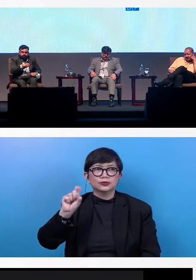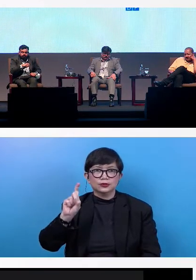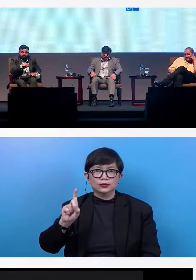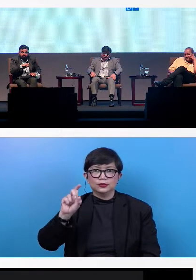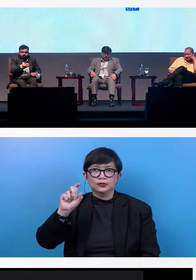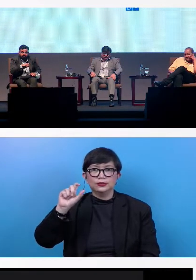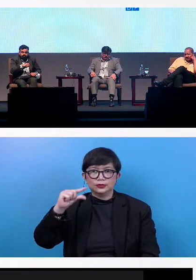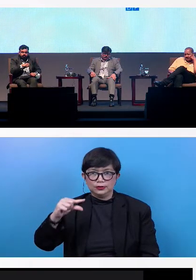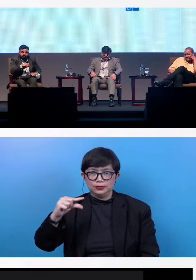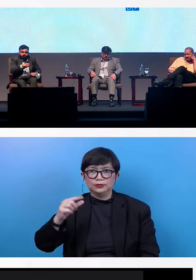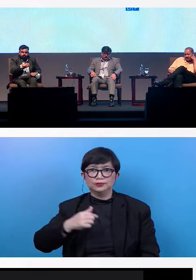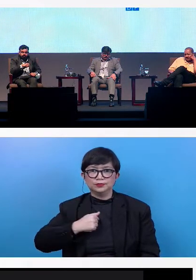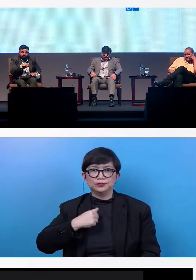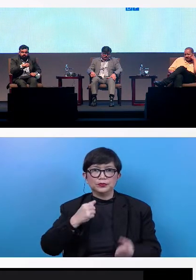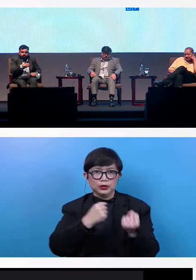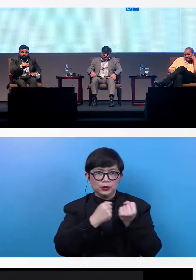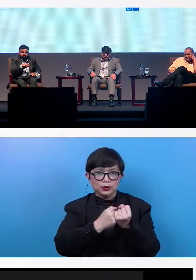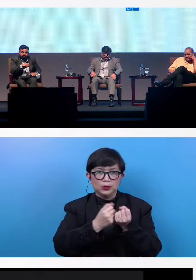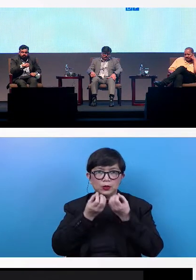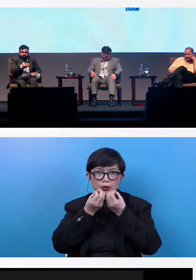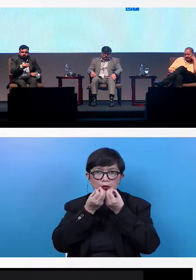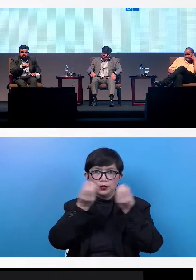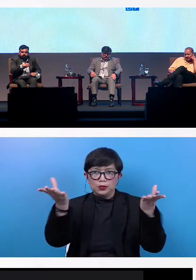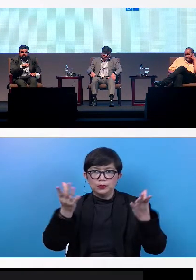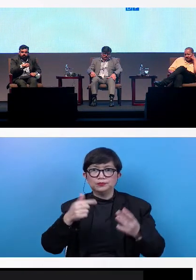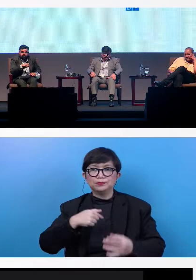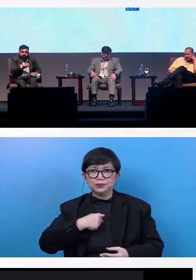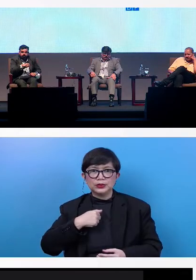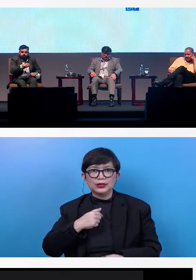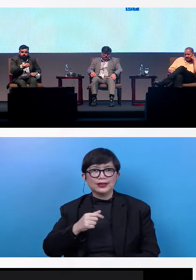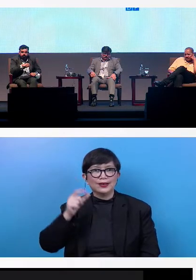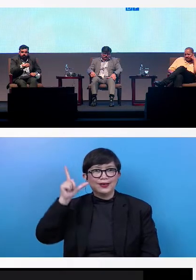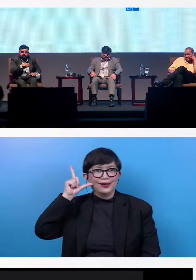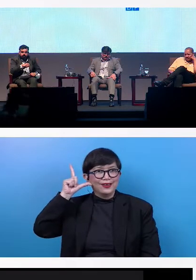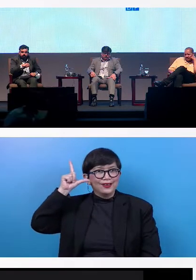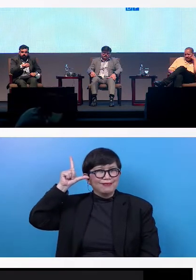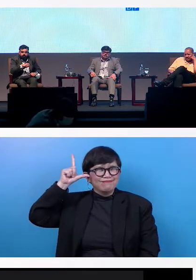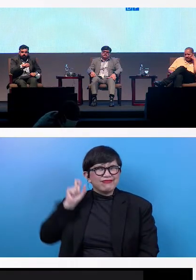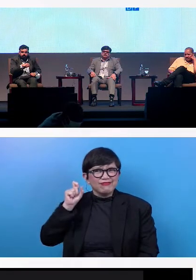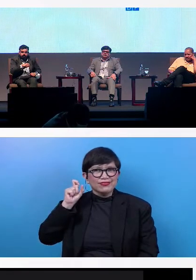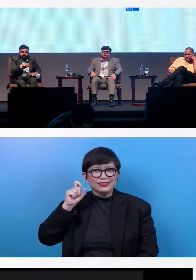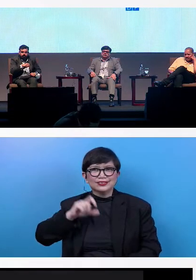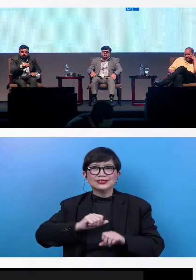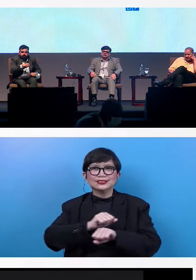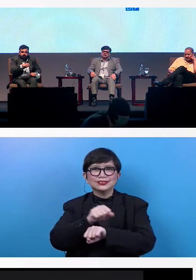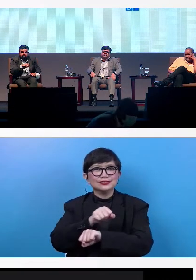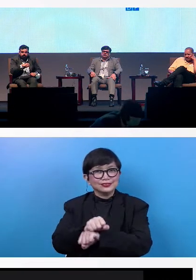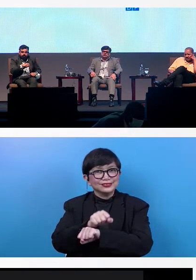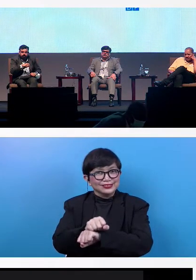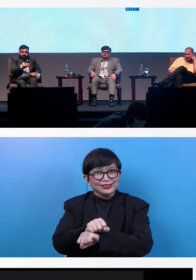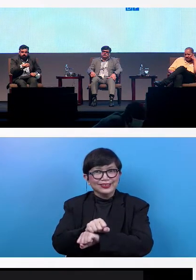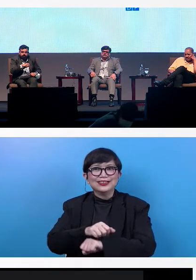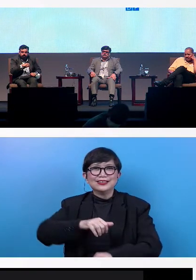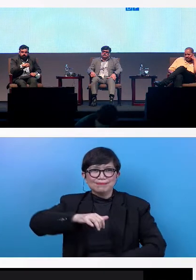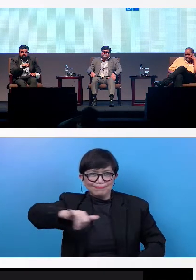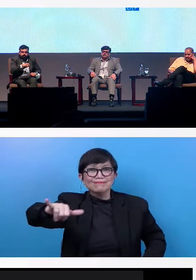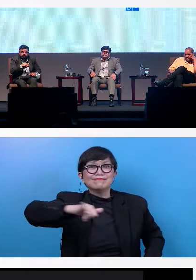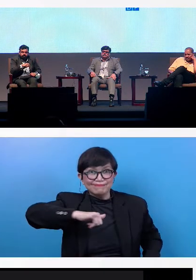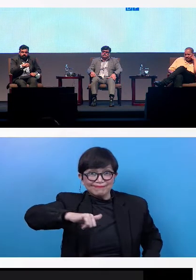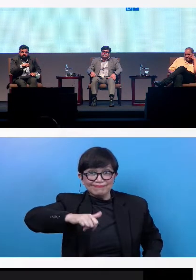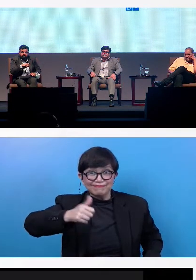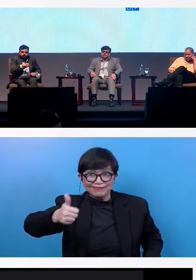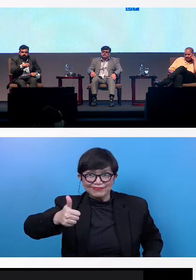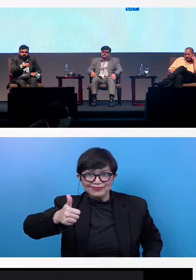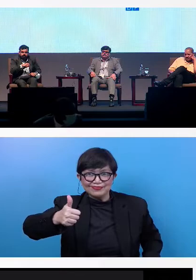we are starting to work together and that we all need to work together, because we can't solve this problem